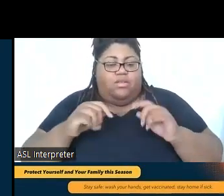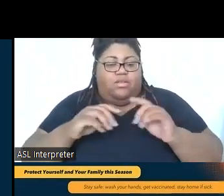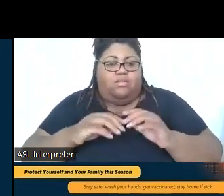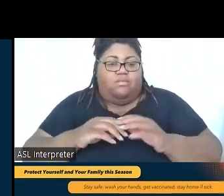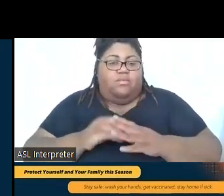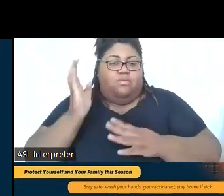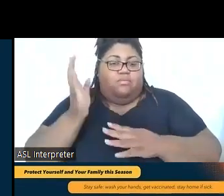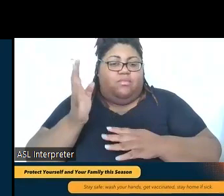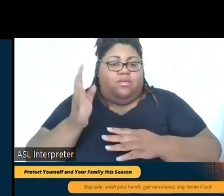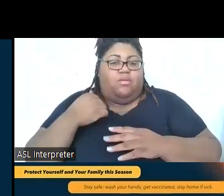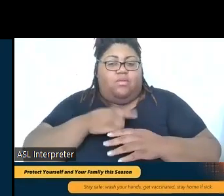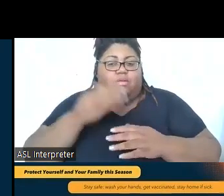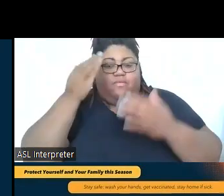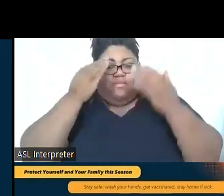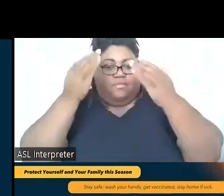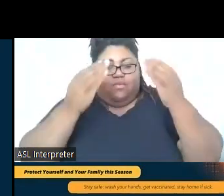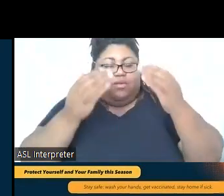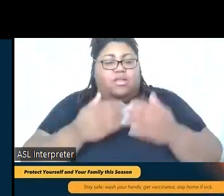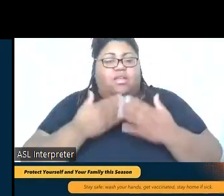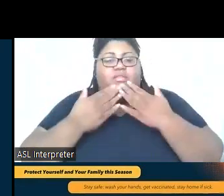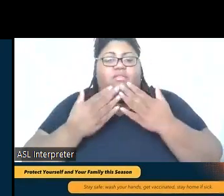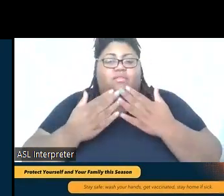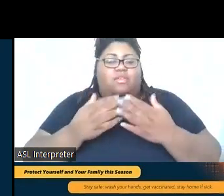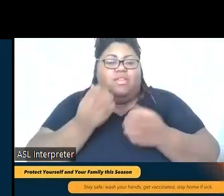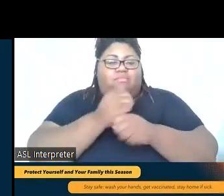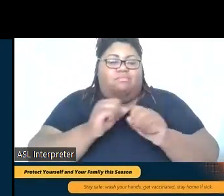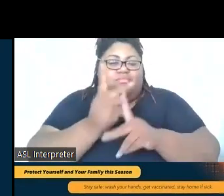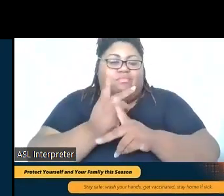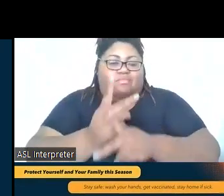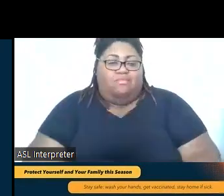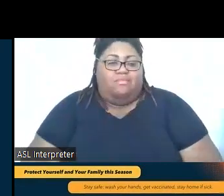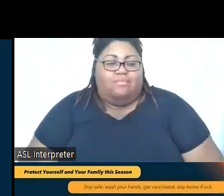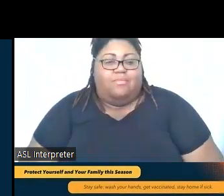informed together. Thank you and stay safe today. Thank you all.